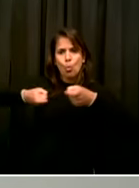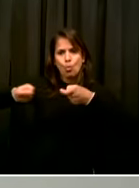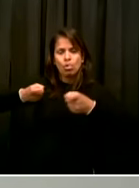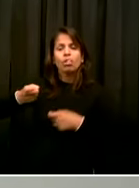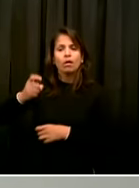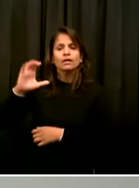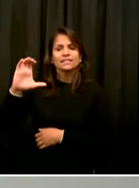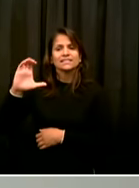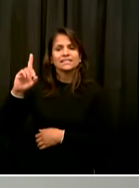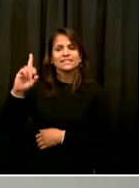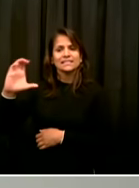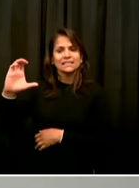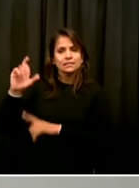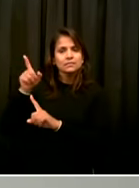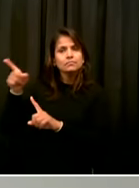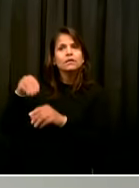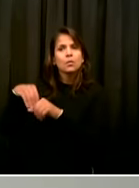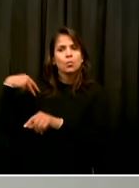Dr. Varma, yeah, you, sure. Thanks.